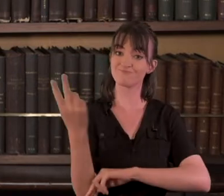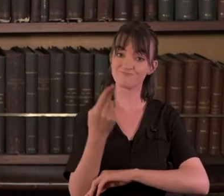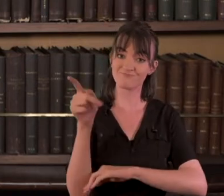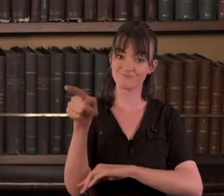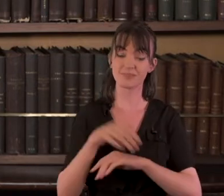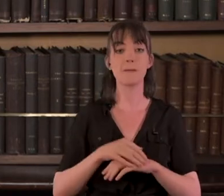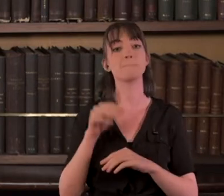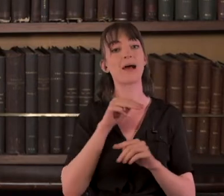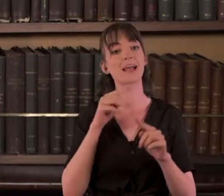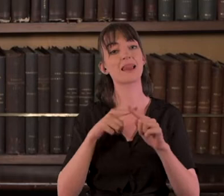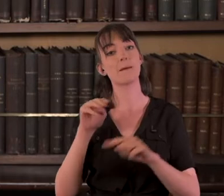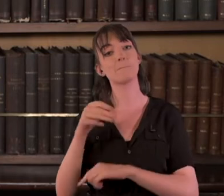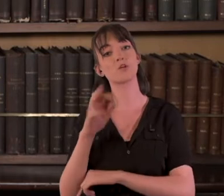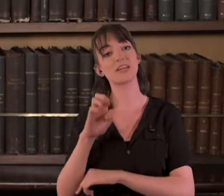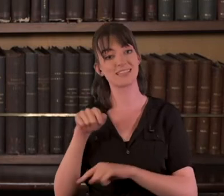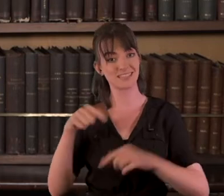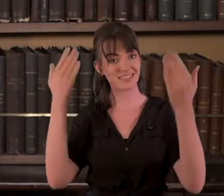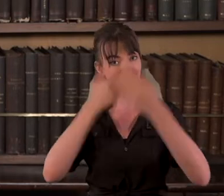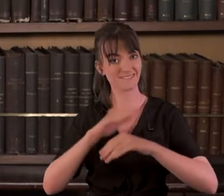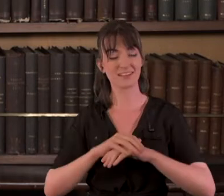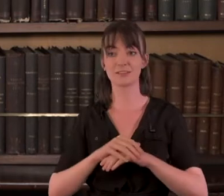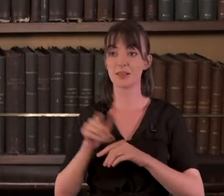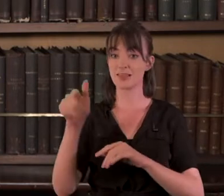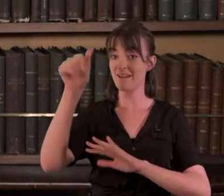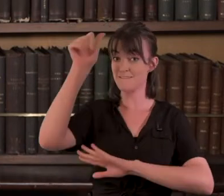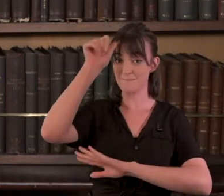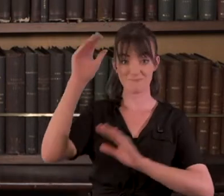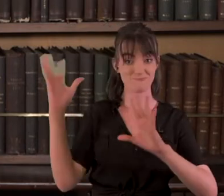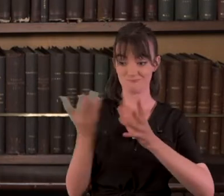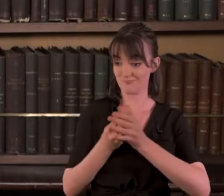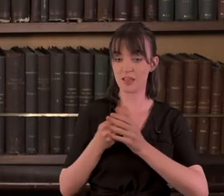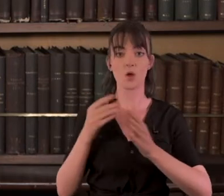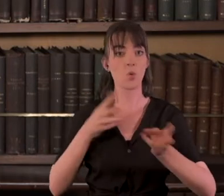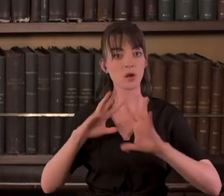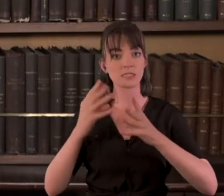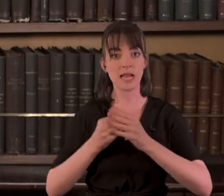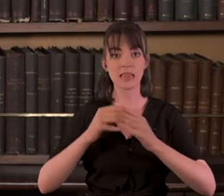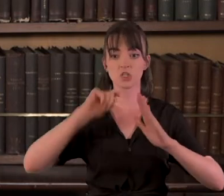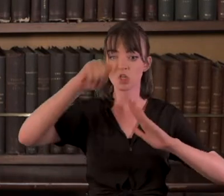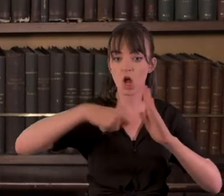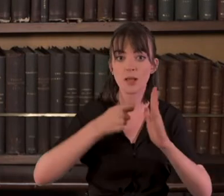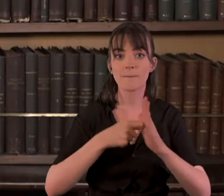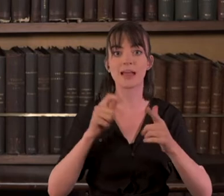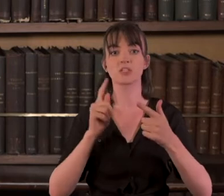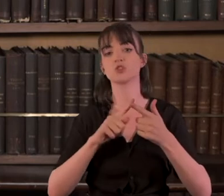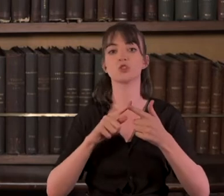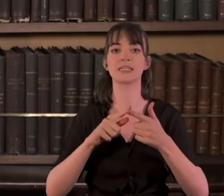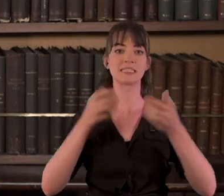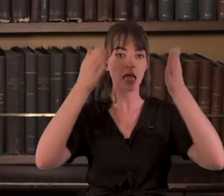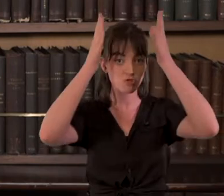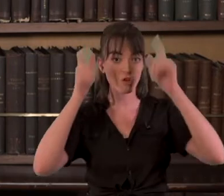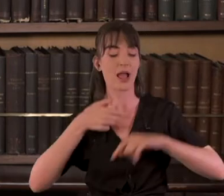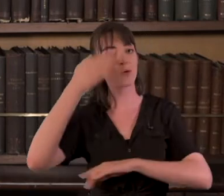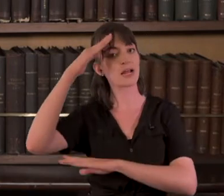here this evening. They are no strangers to each other, having worked together in documentaries The Hawks and Doves, The Crown and Ireland's War of